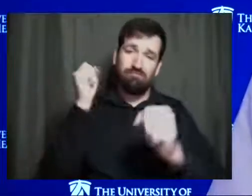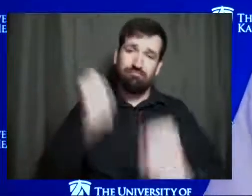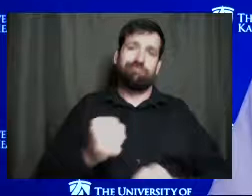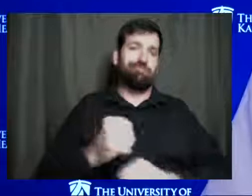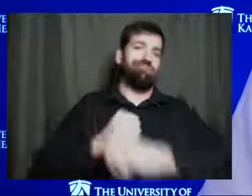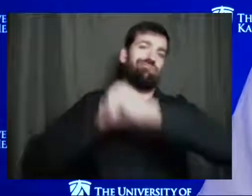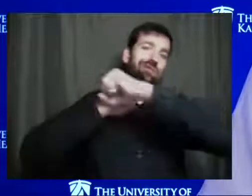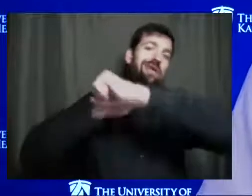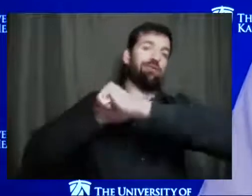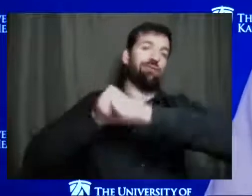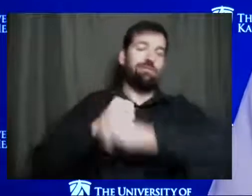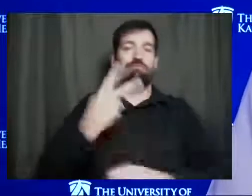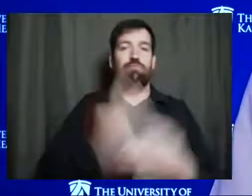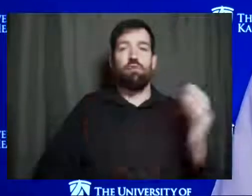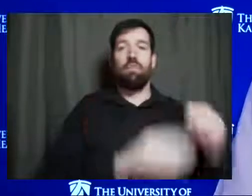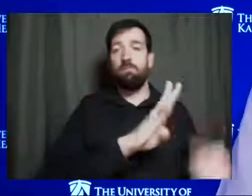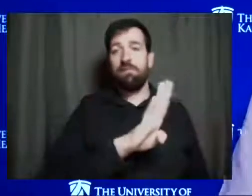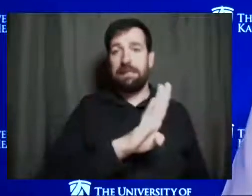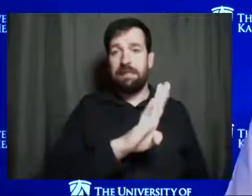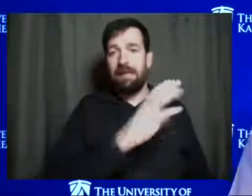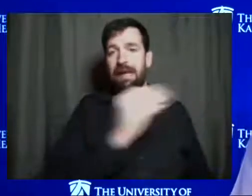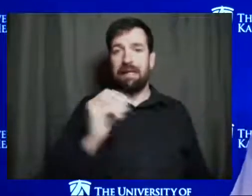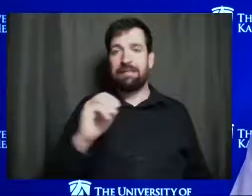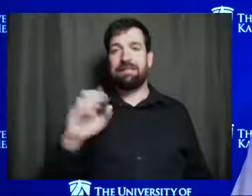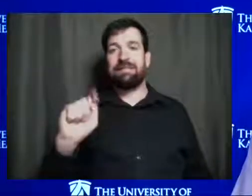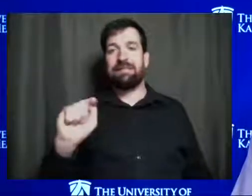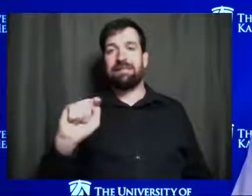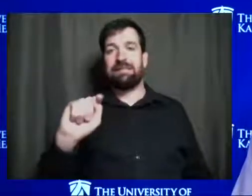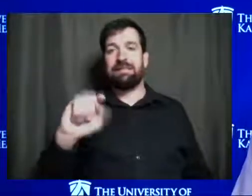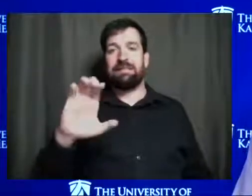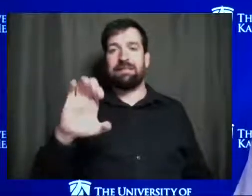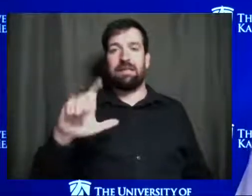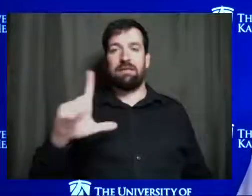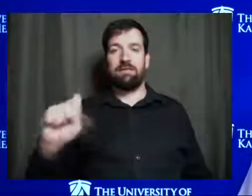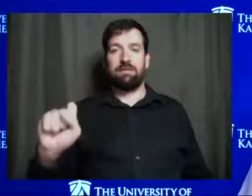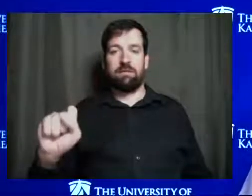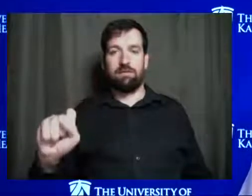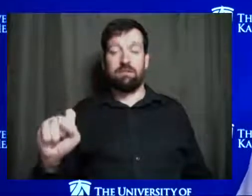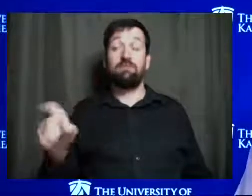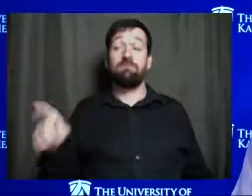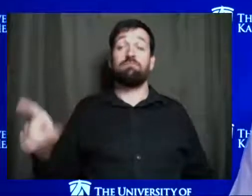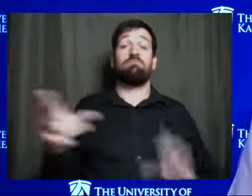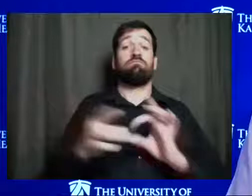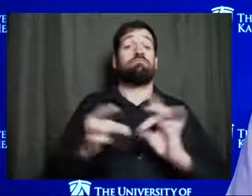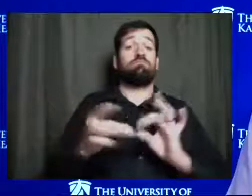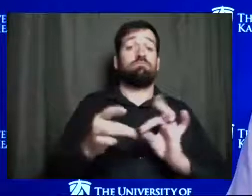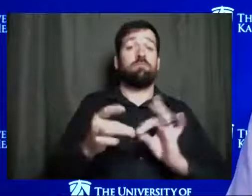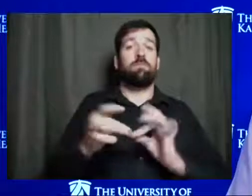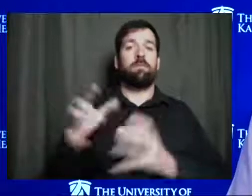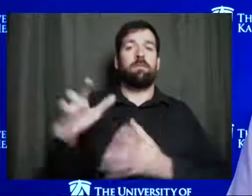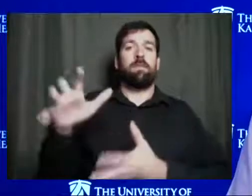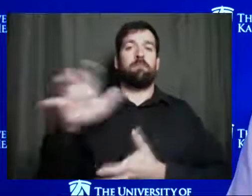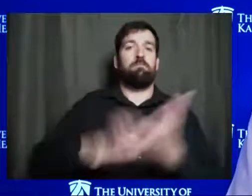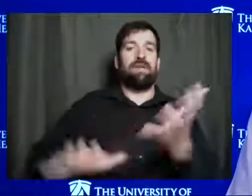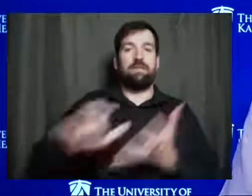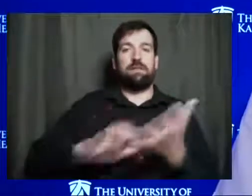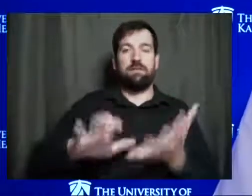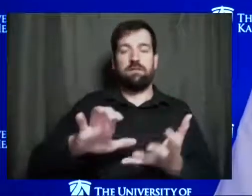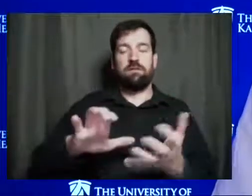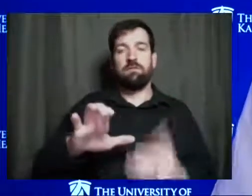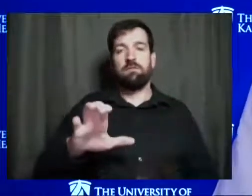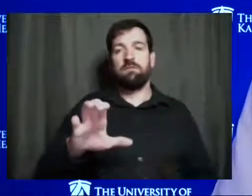both the B cells and T cells when getting dosed like that. What she is talking about is mixed dosing or heterologous